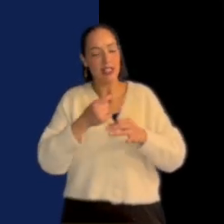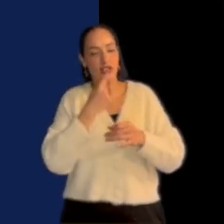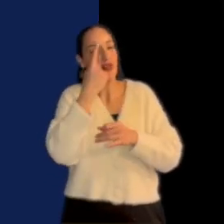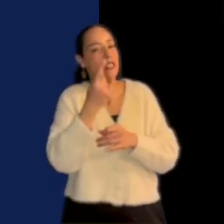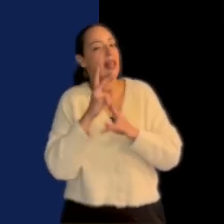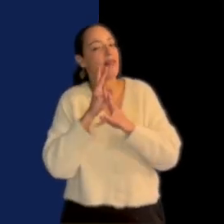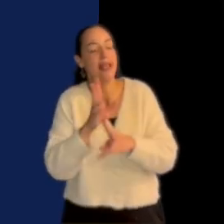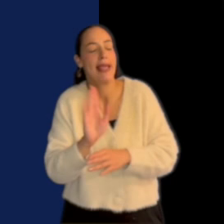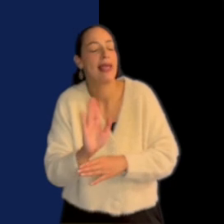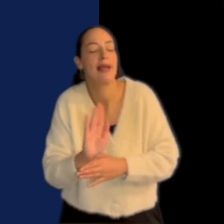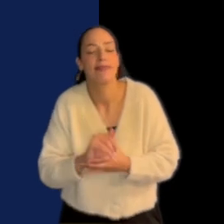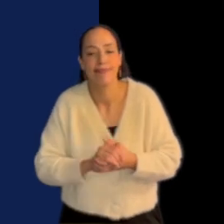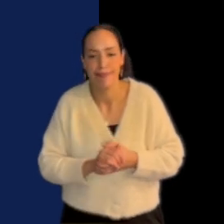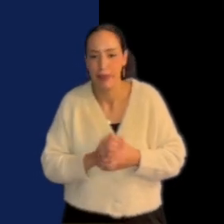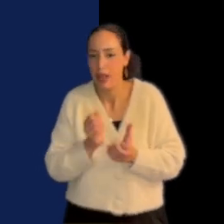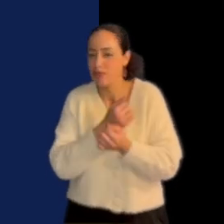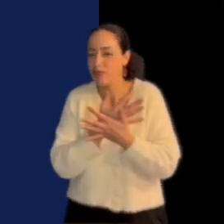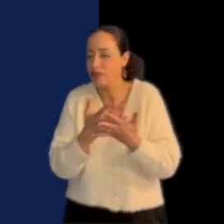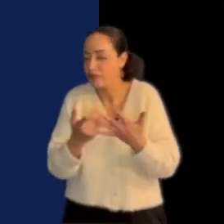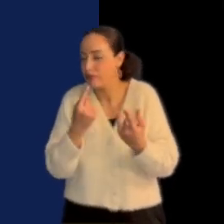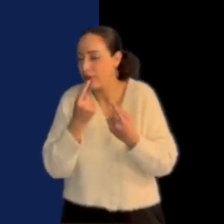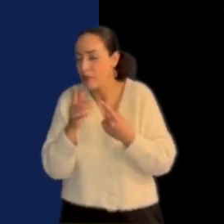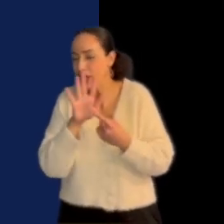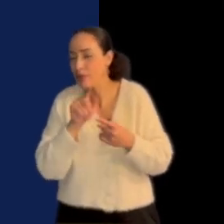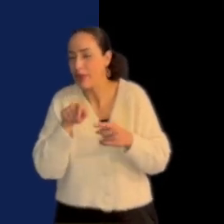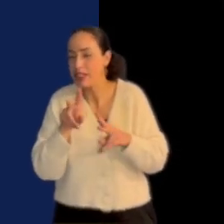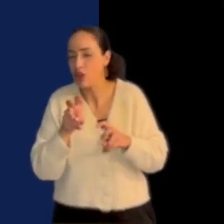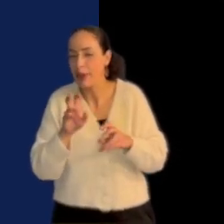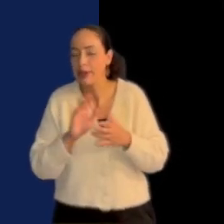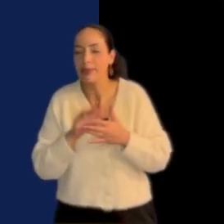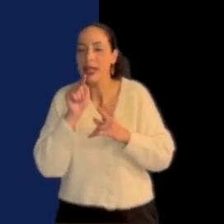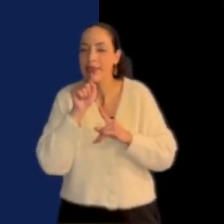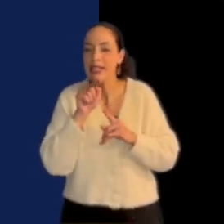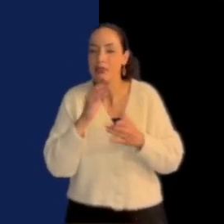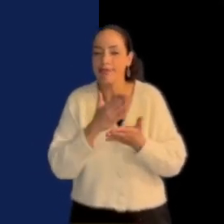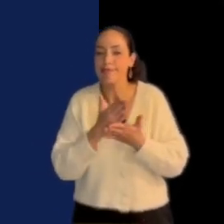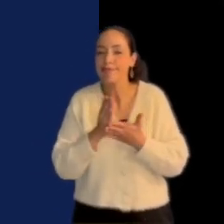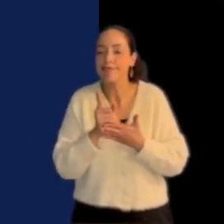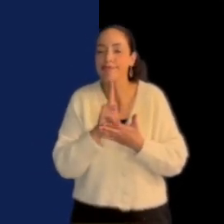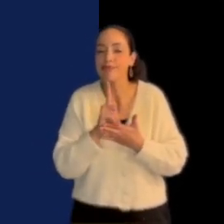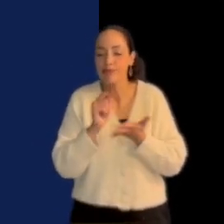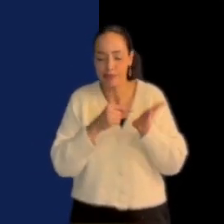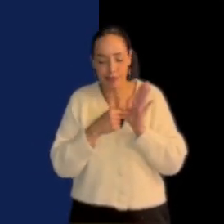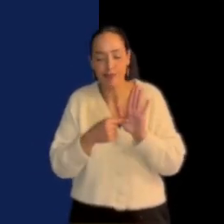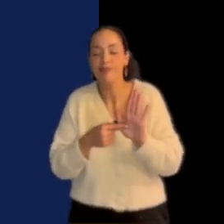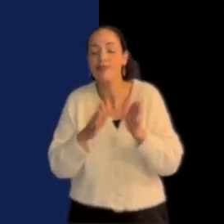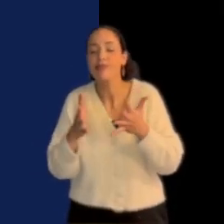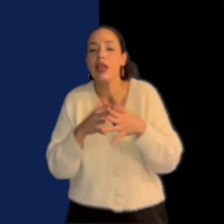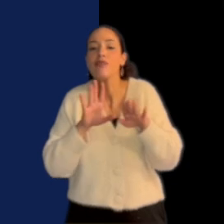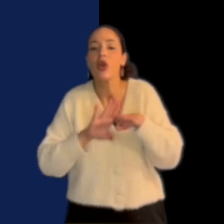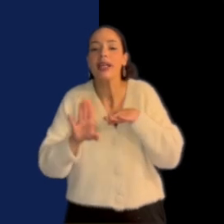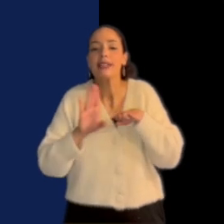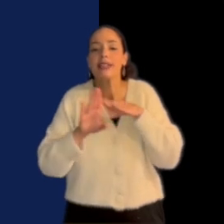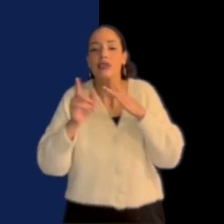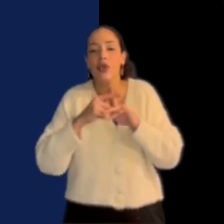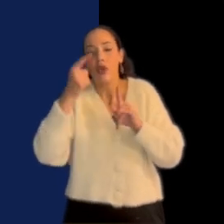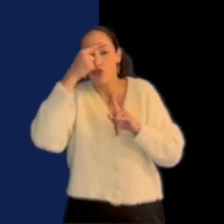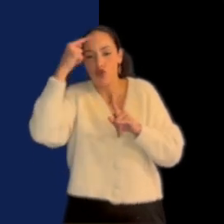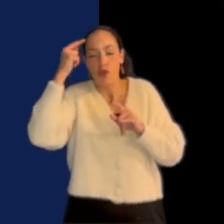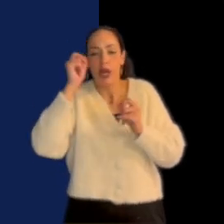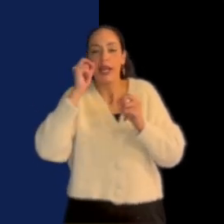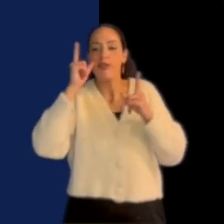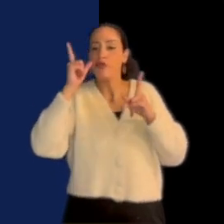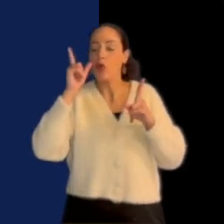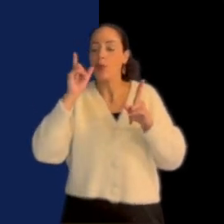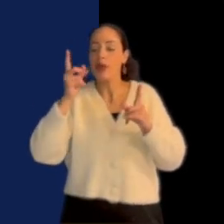this chapter serves to highlight how the practice of trauma-informed care requires that we tend to ourselves with the same care, compassion, kindness and understanding